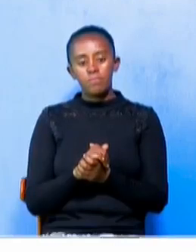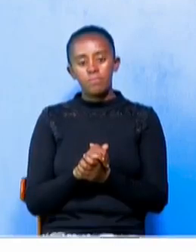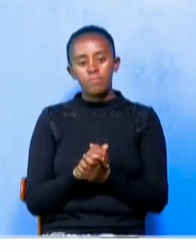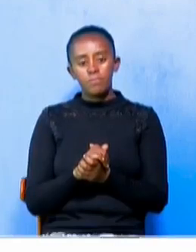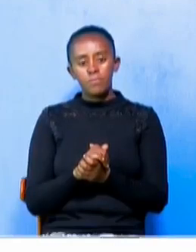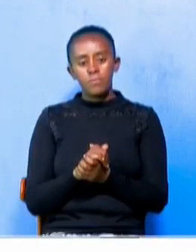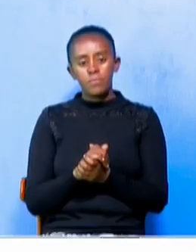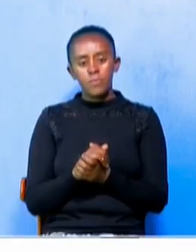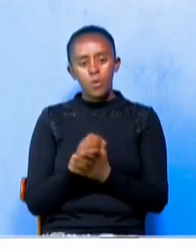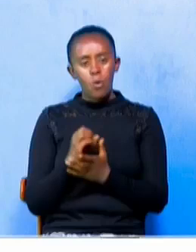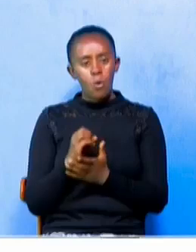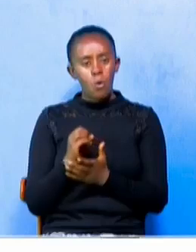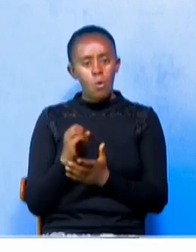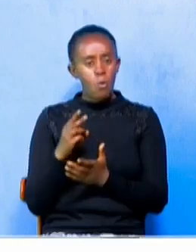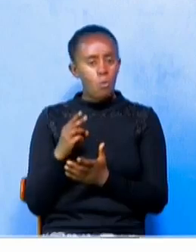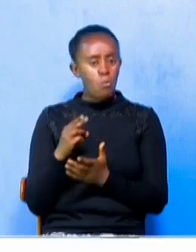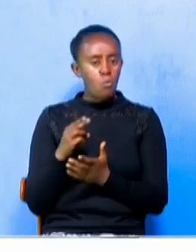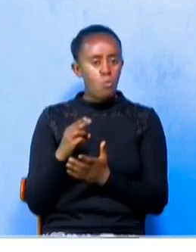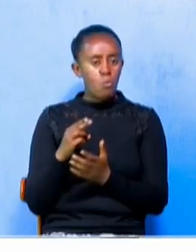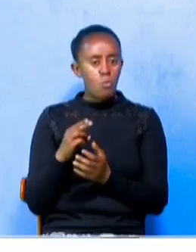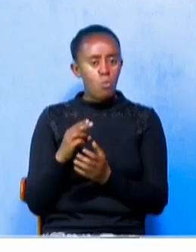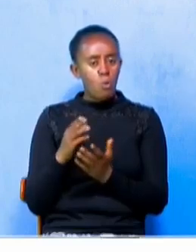Oh,